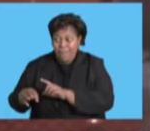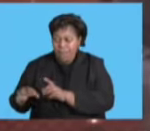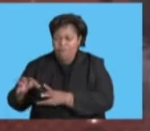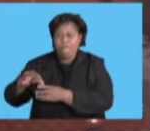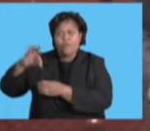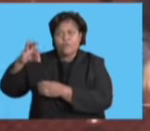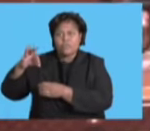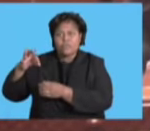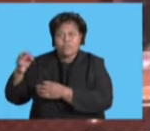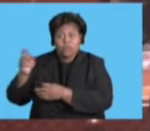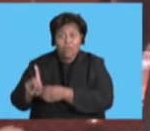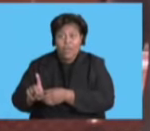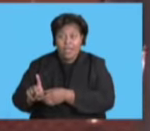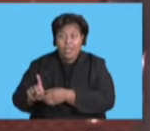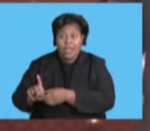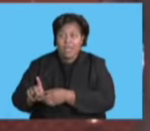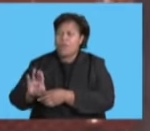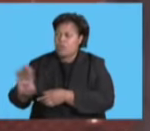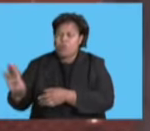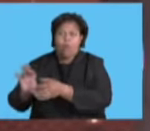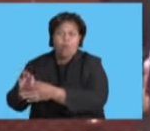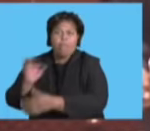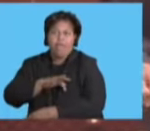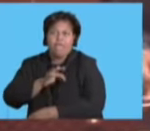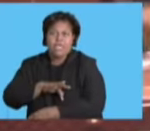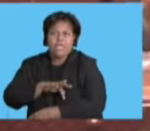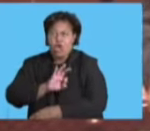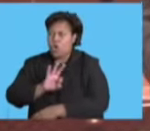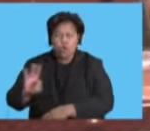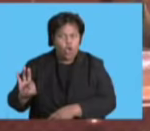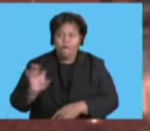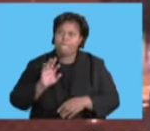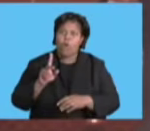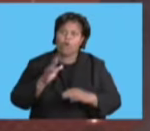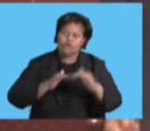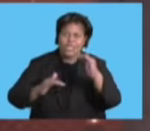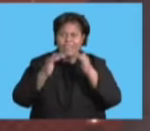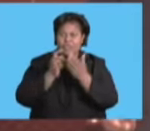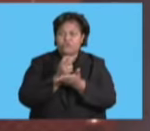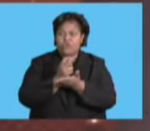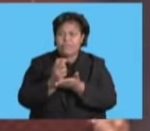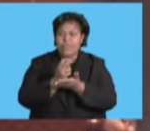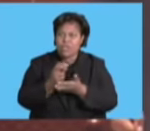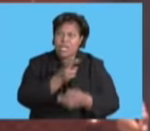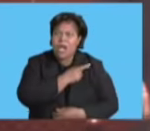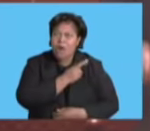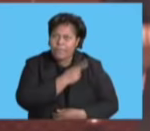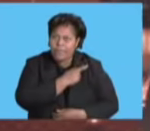motion will feather their own course, not the course of standard, transparency, accountability, rule of